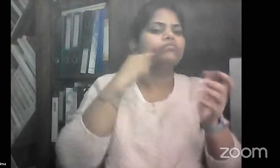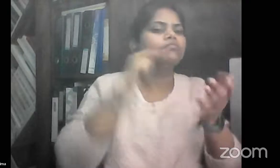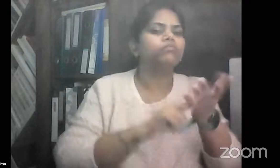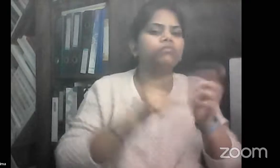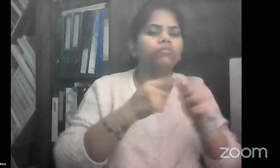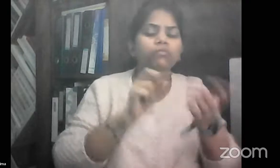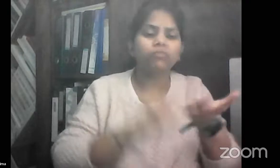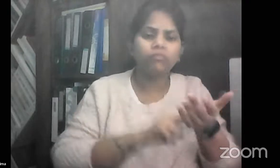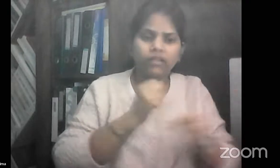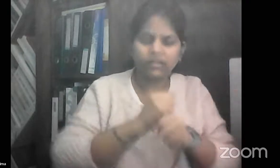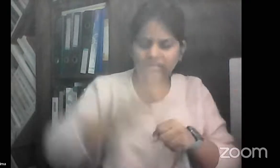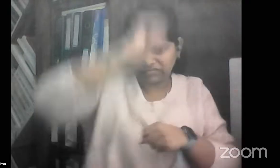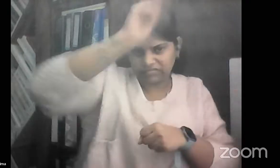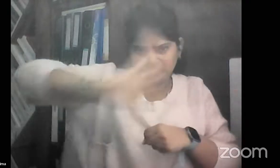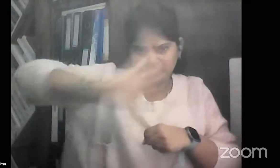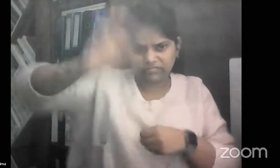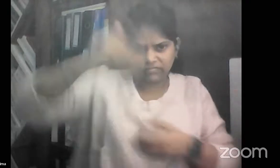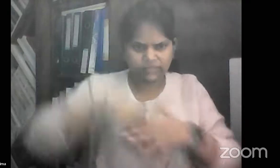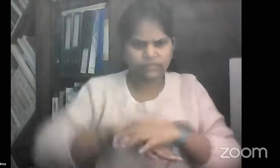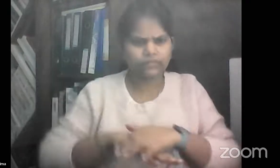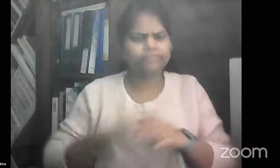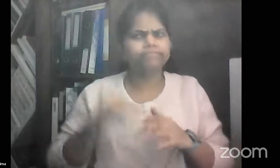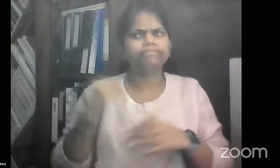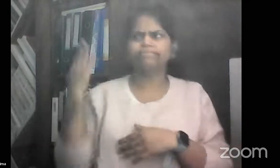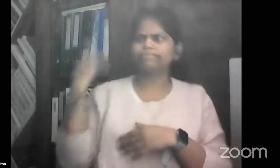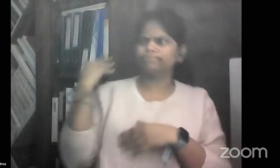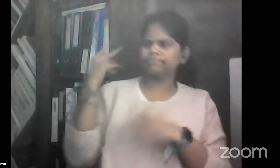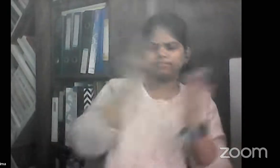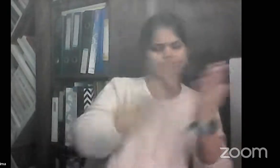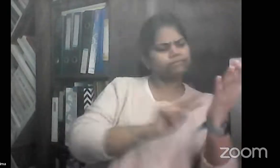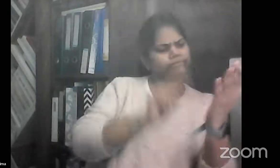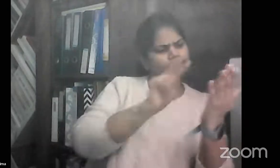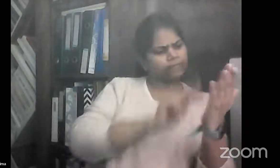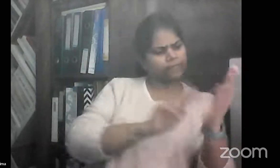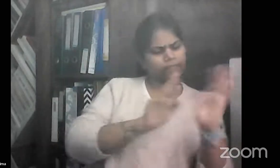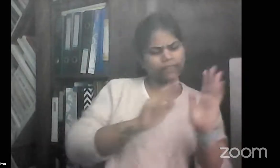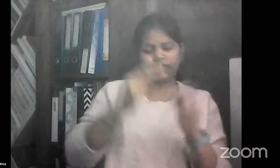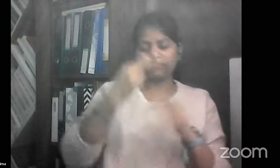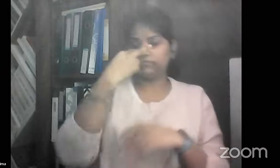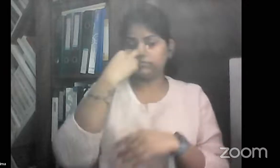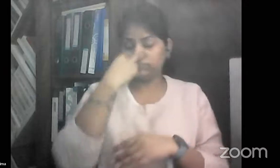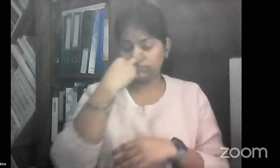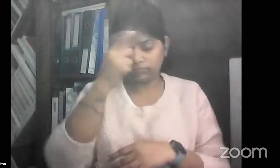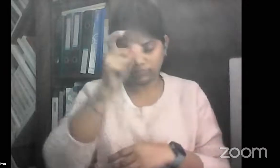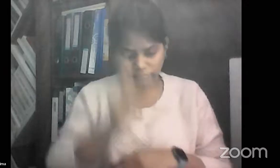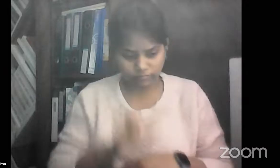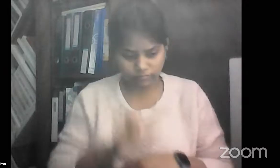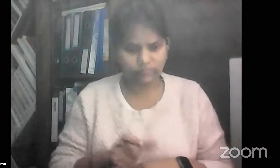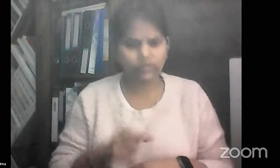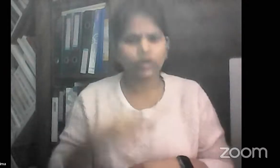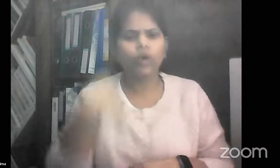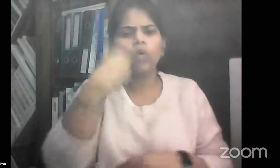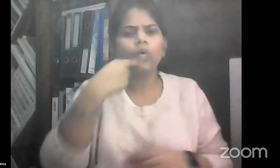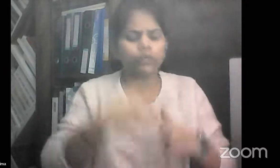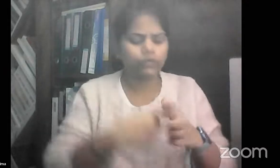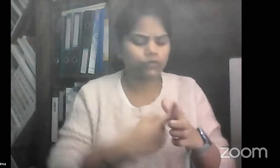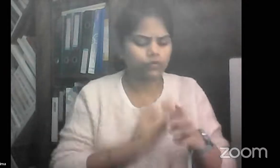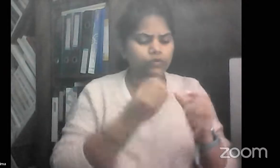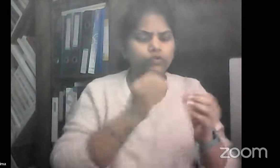Now, when I was reading On My Blindness by John Milton, I was compelled